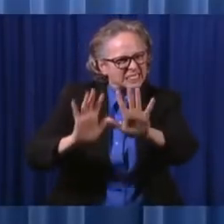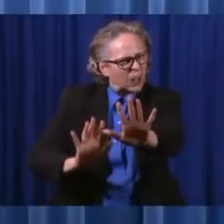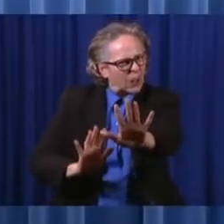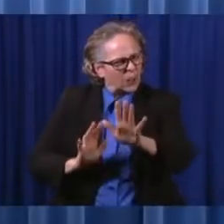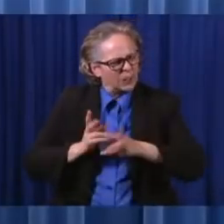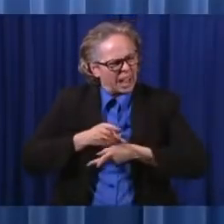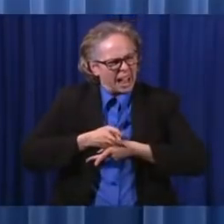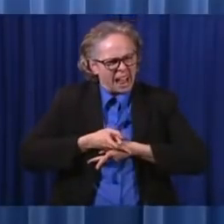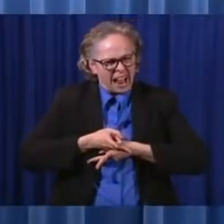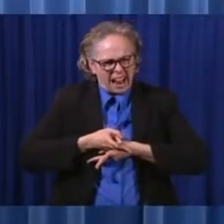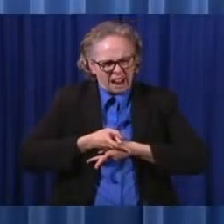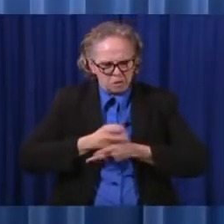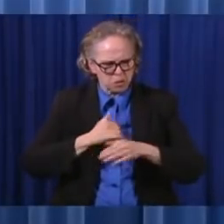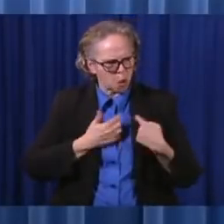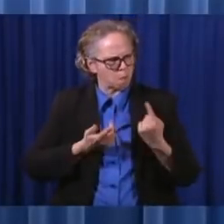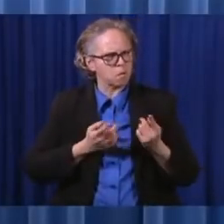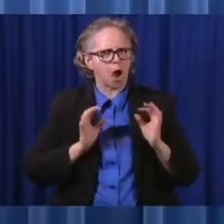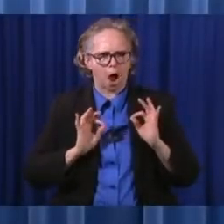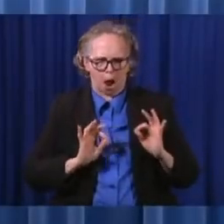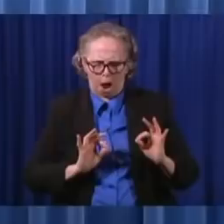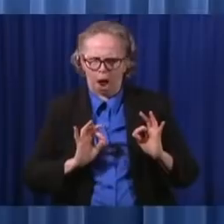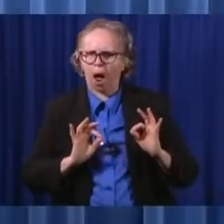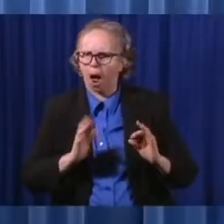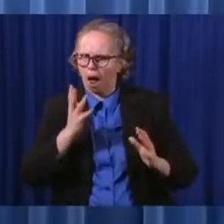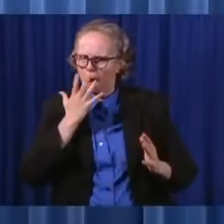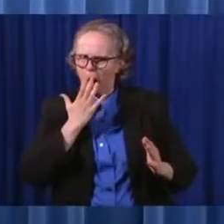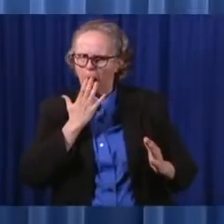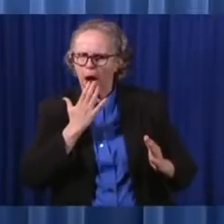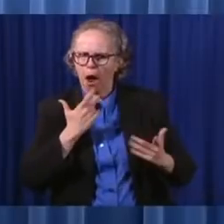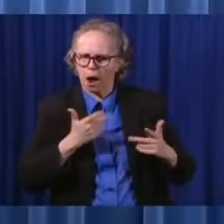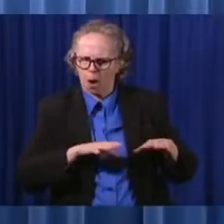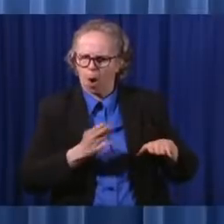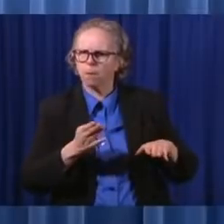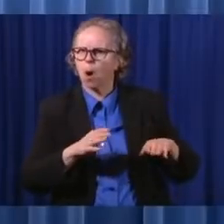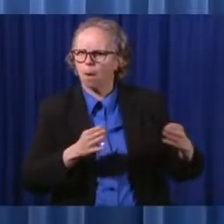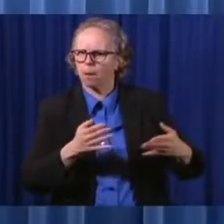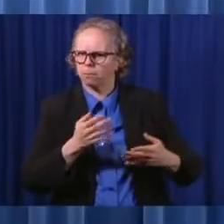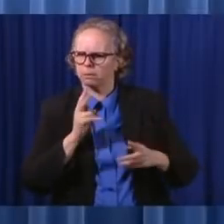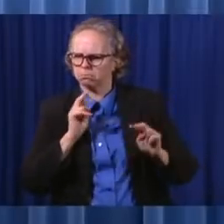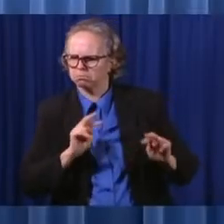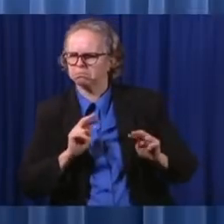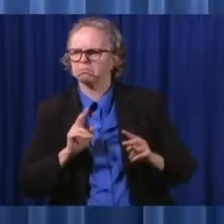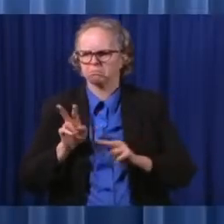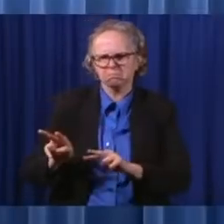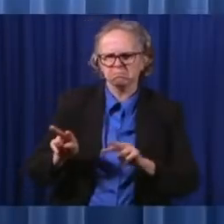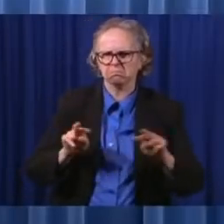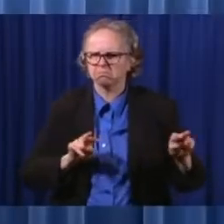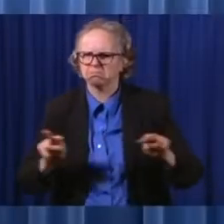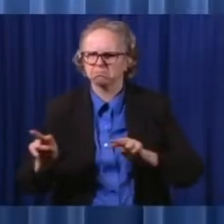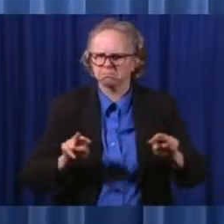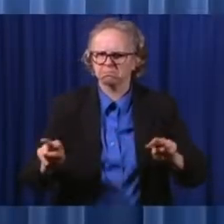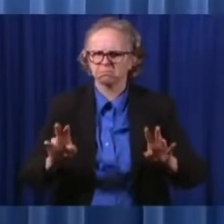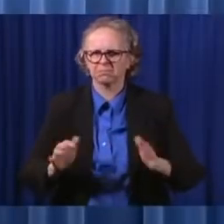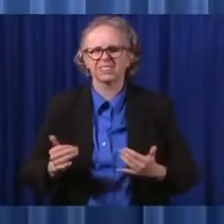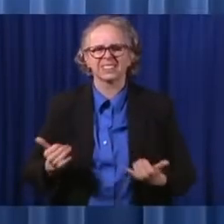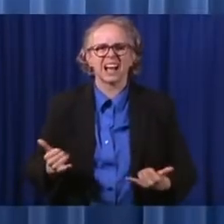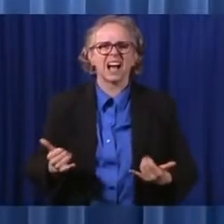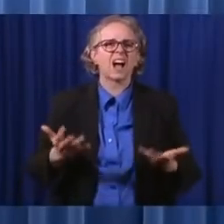because we've done this in stages, we've been able to monitor it. Let me talk about what our goal has